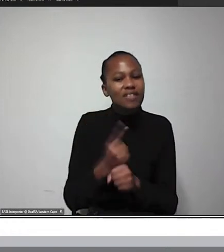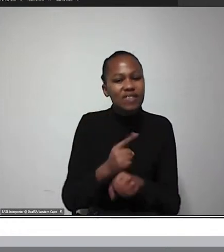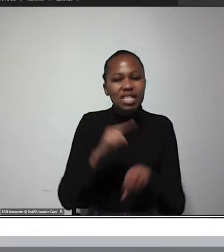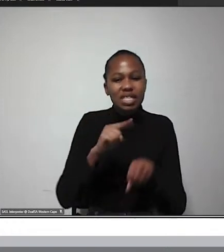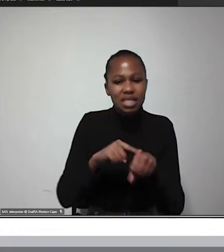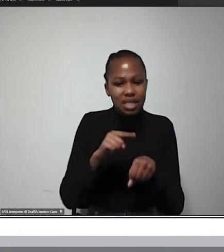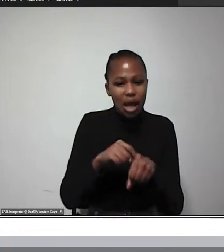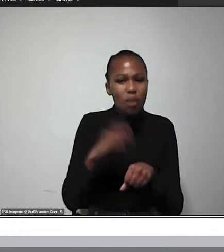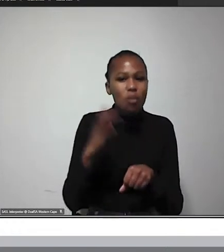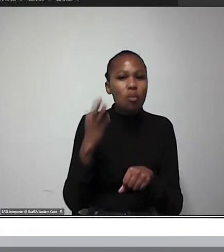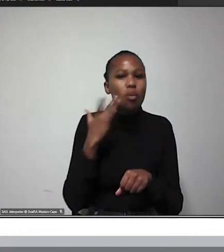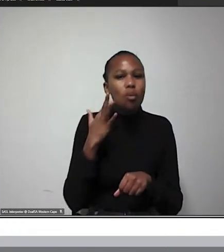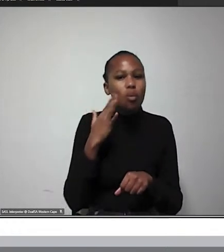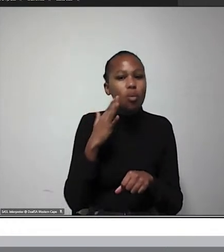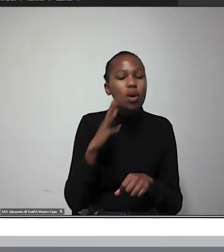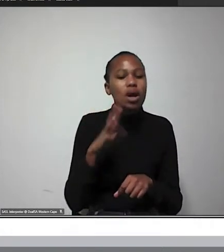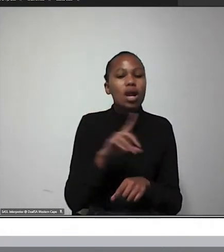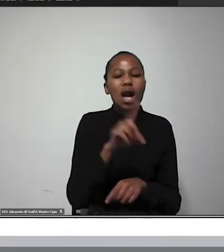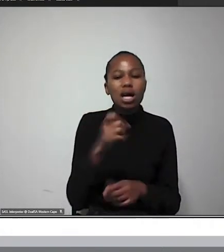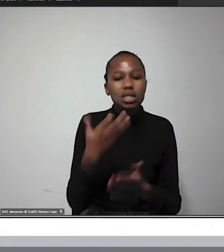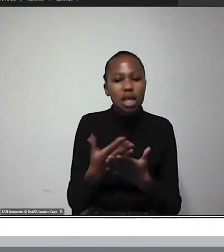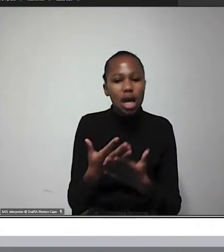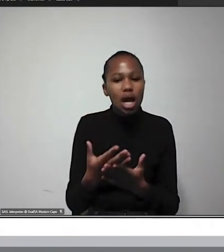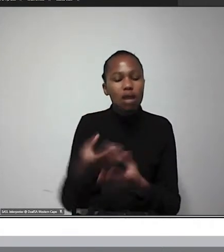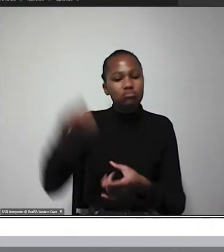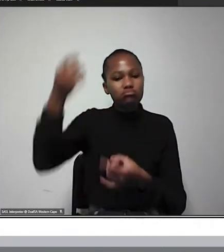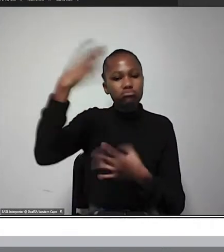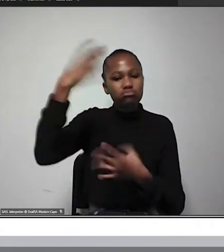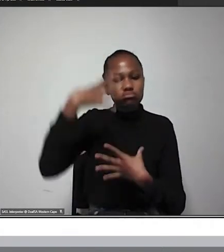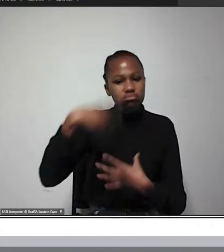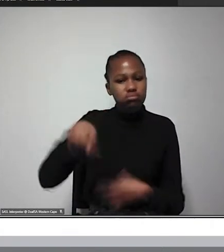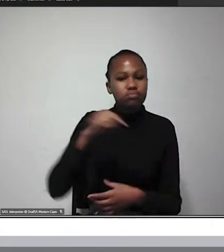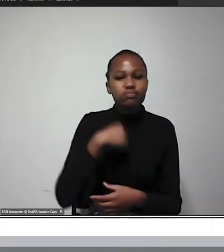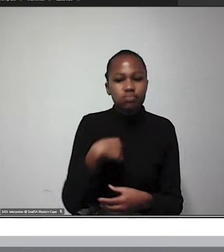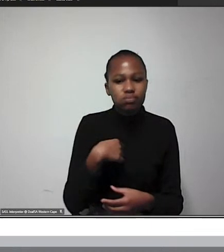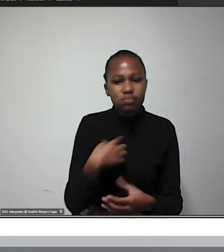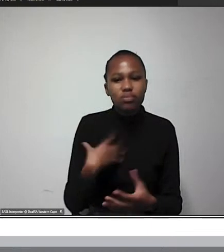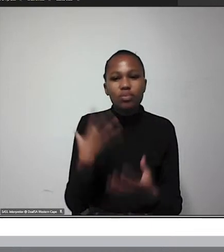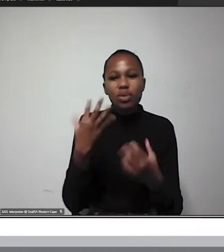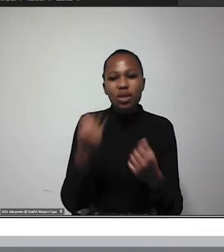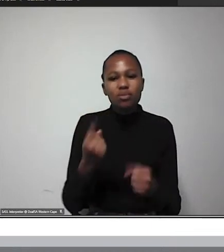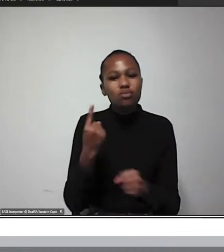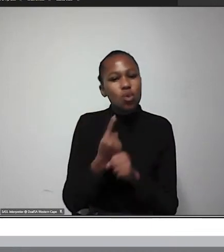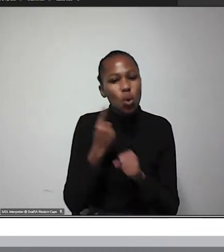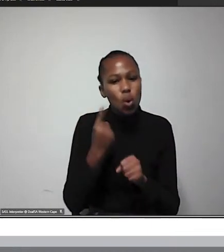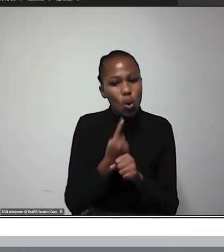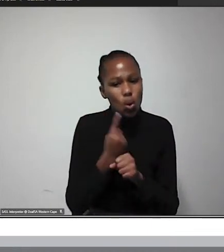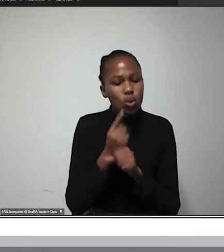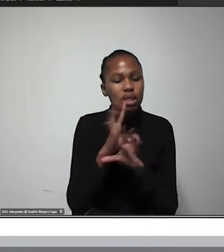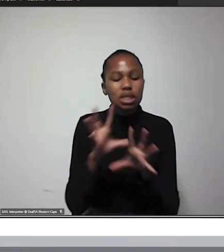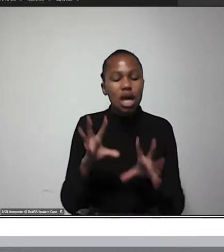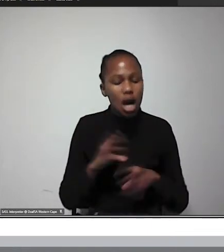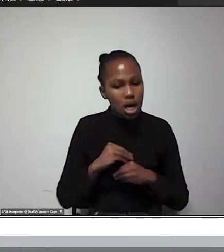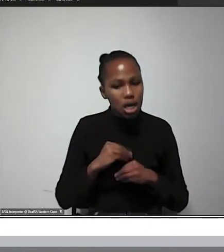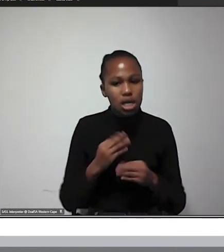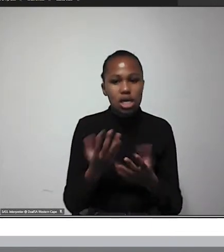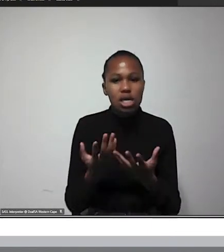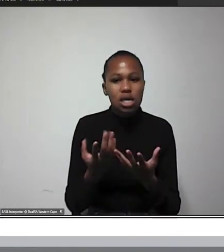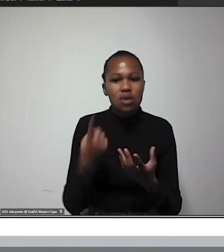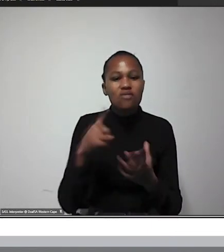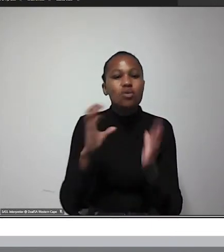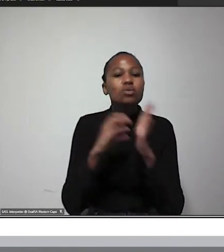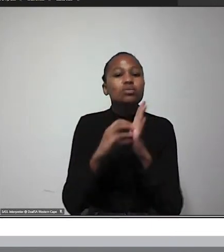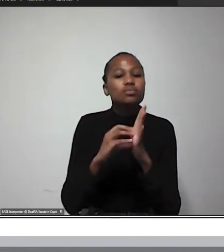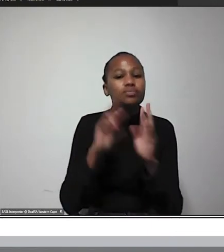us whether they could come and brief us, we have always agreed to that. For example,